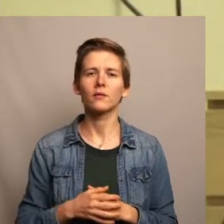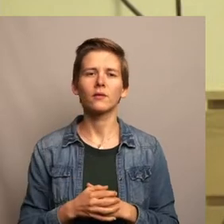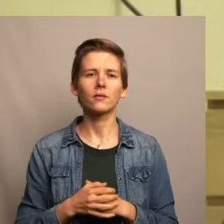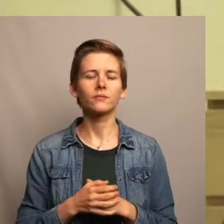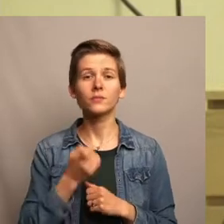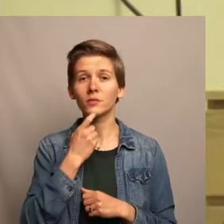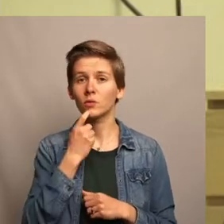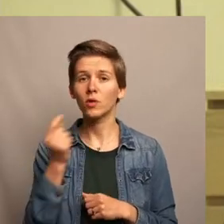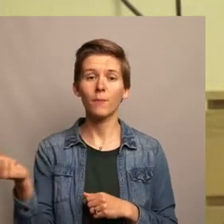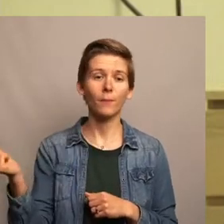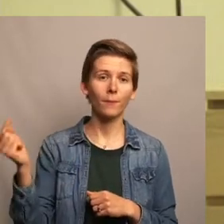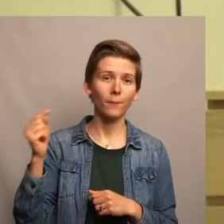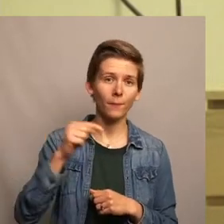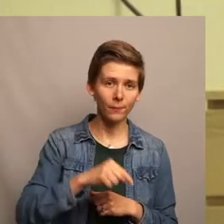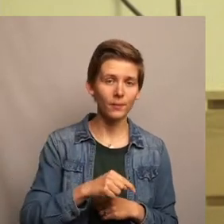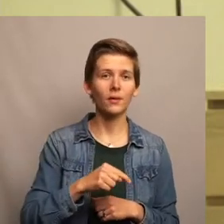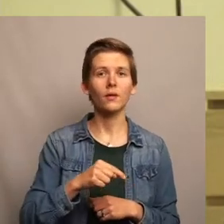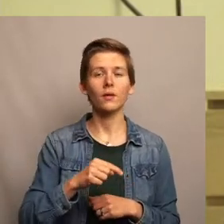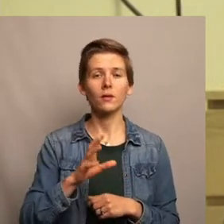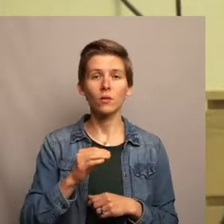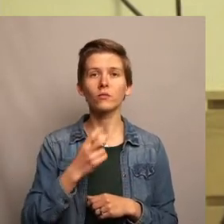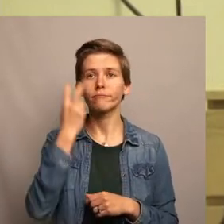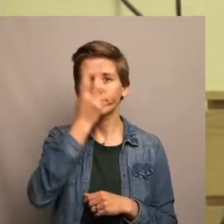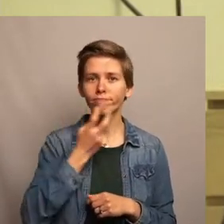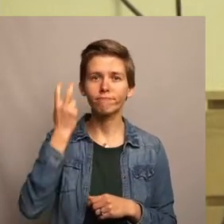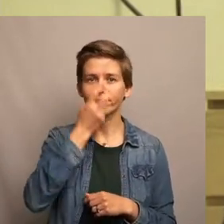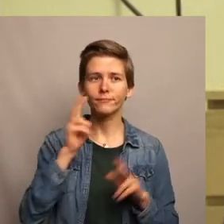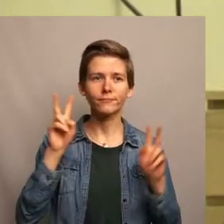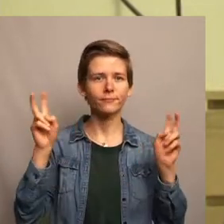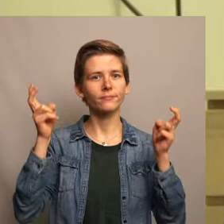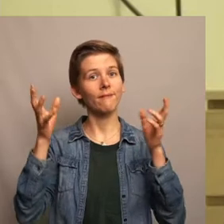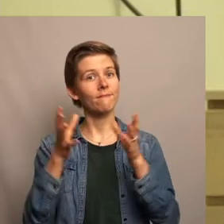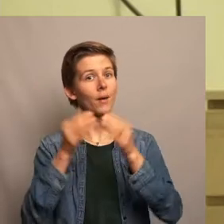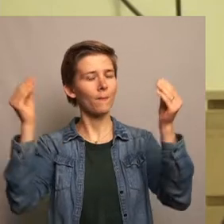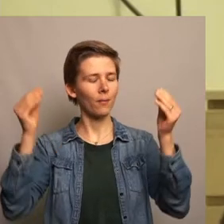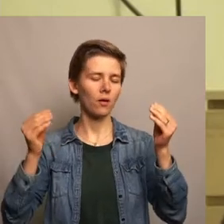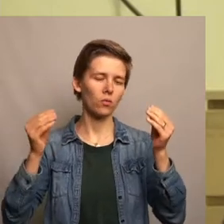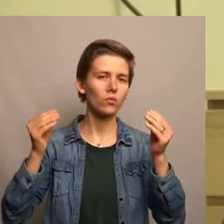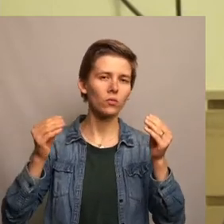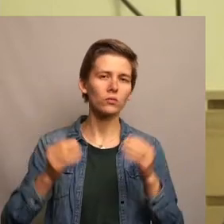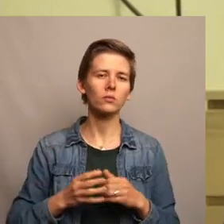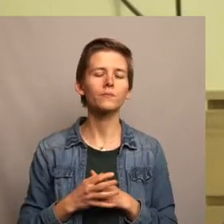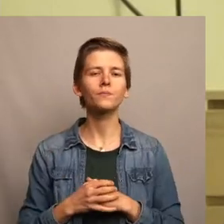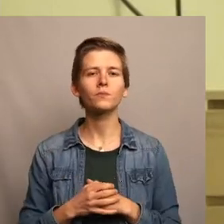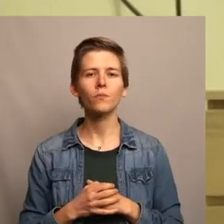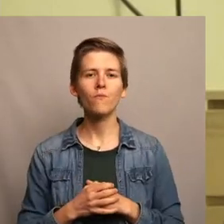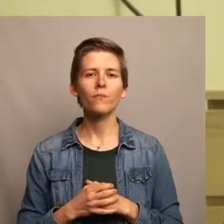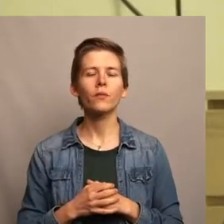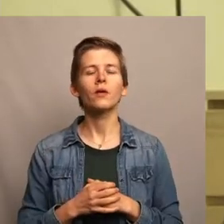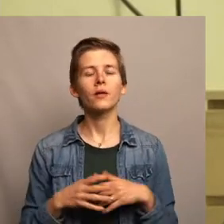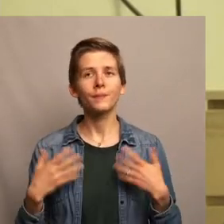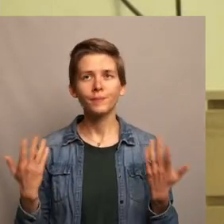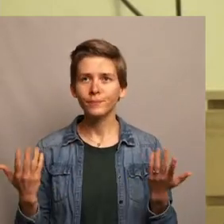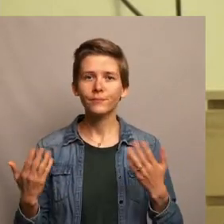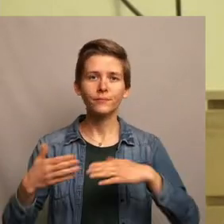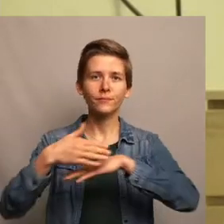they, of course, came in search of quote unquote freedom. And so, you know, from the border, from